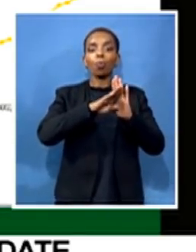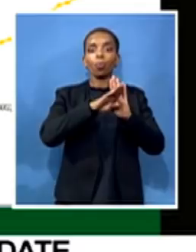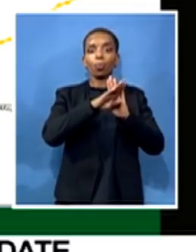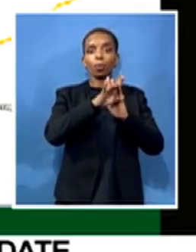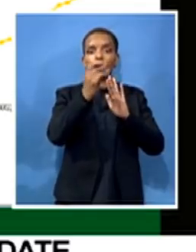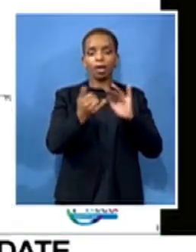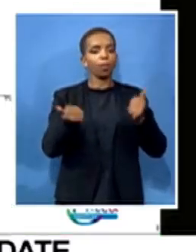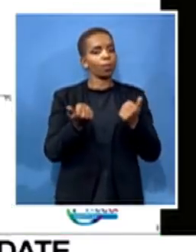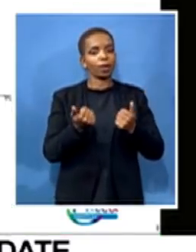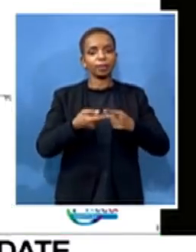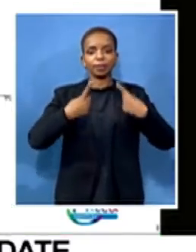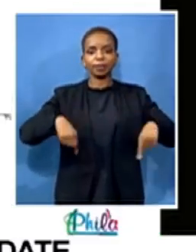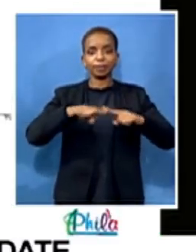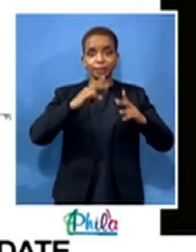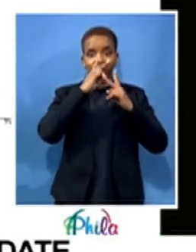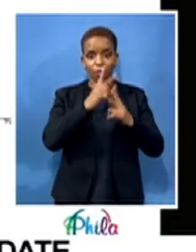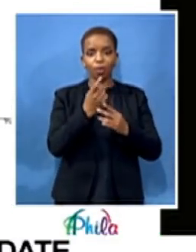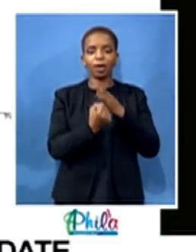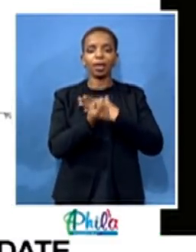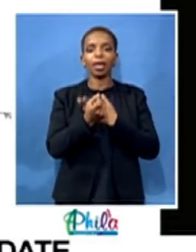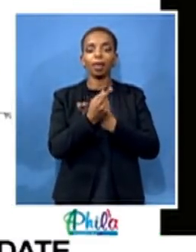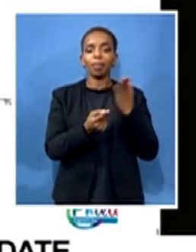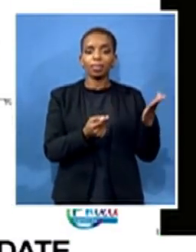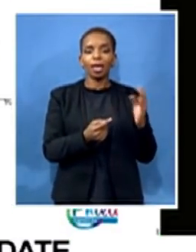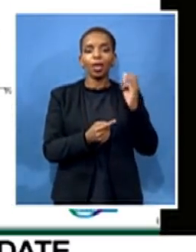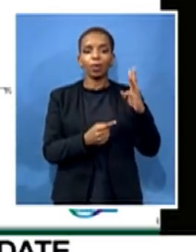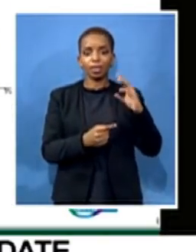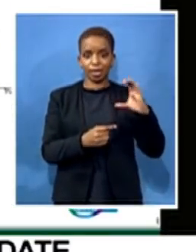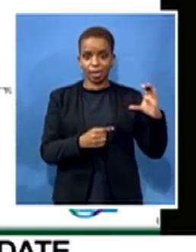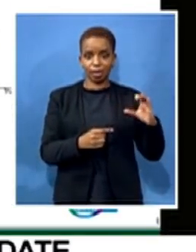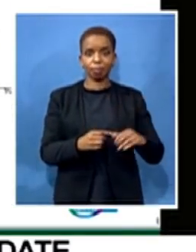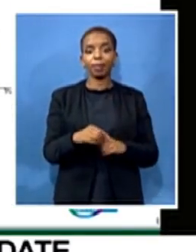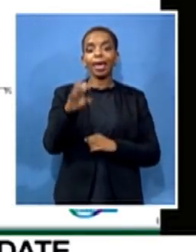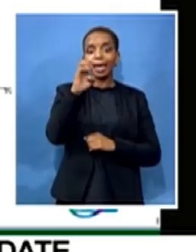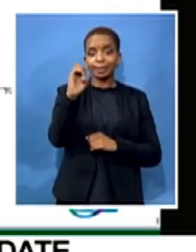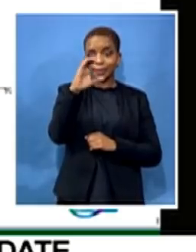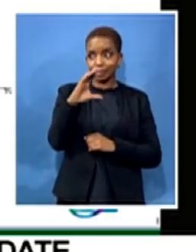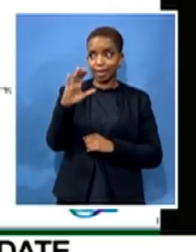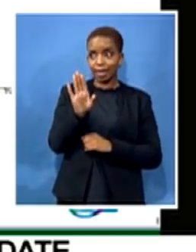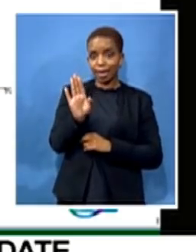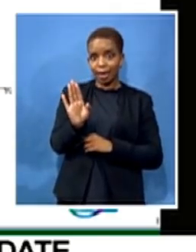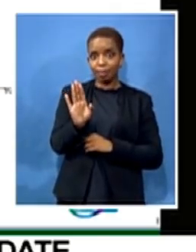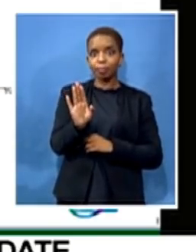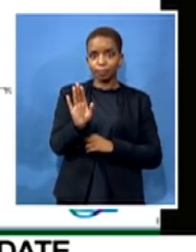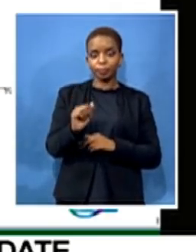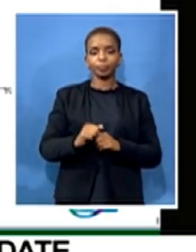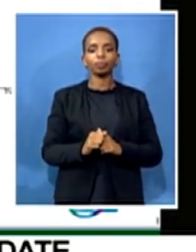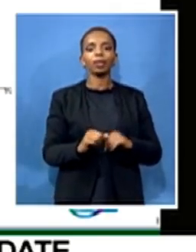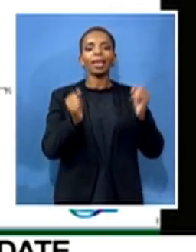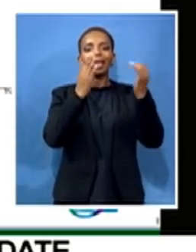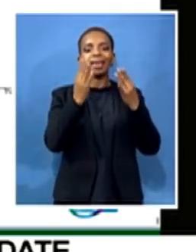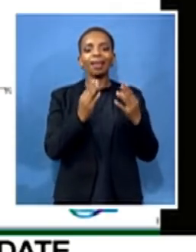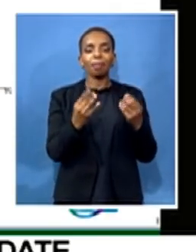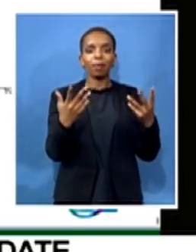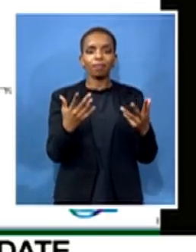Cape. And the Eastern Cape, the numbers in concrete terms of deaths are those that you